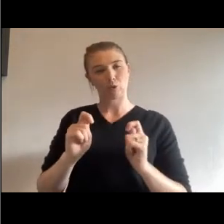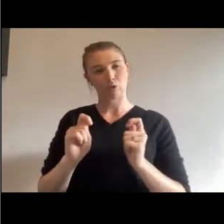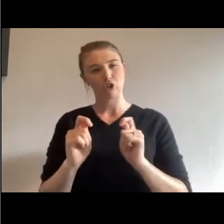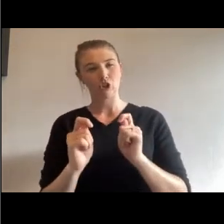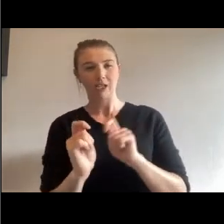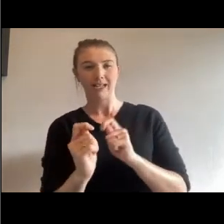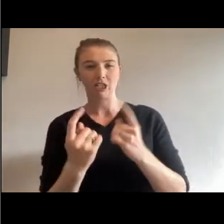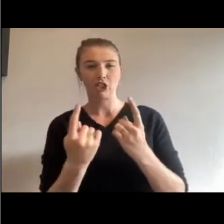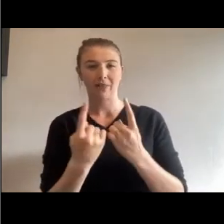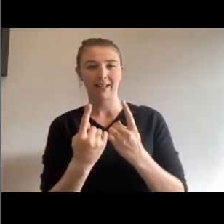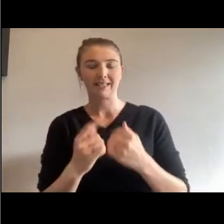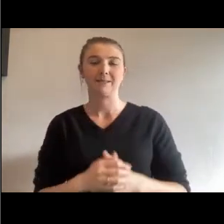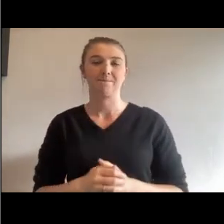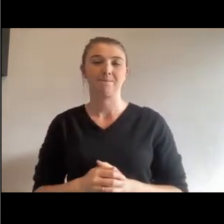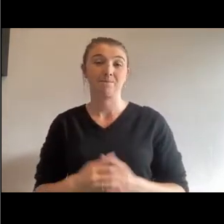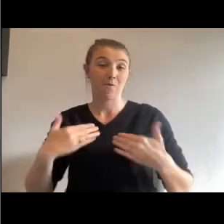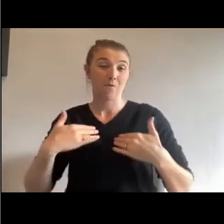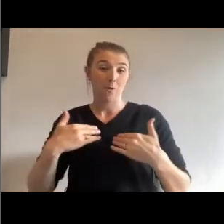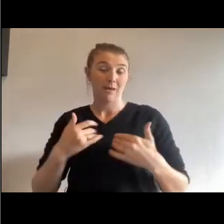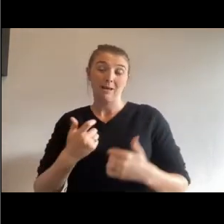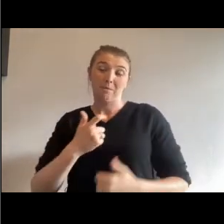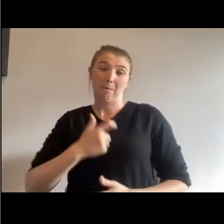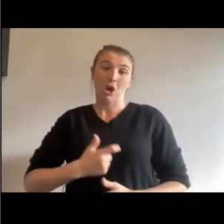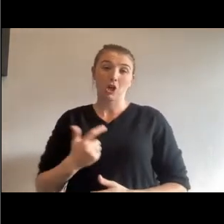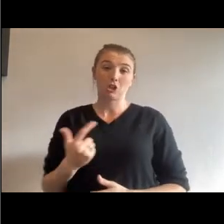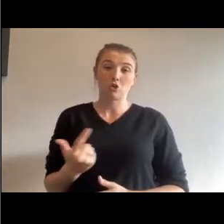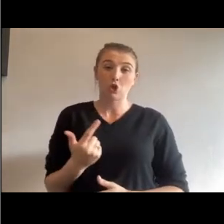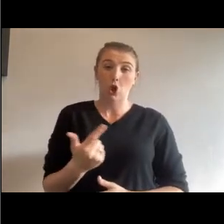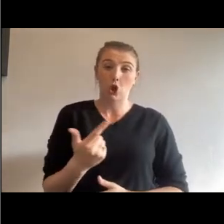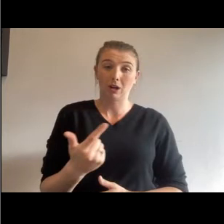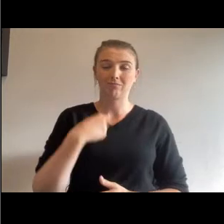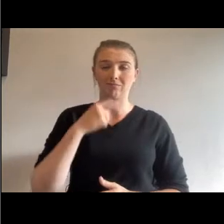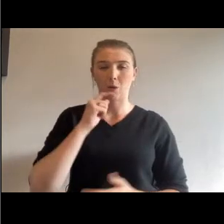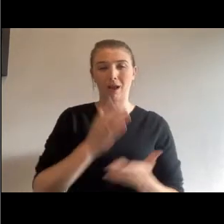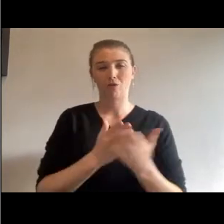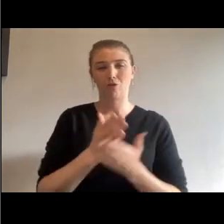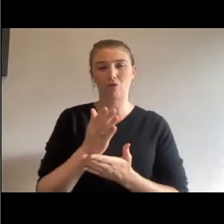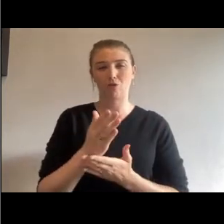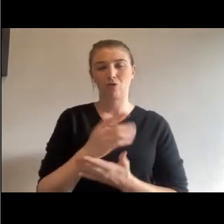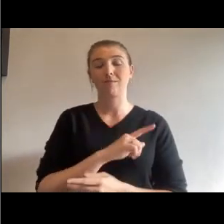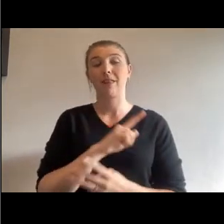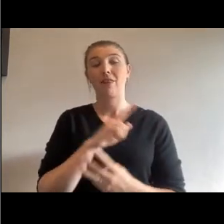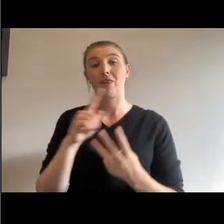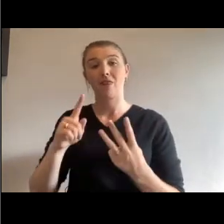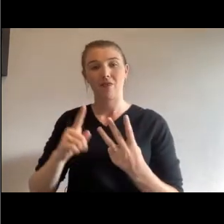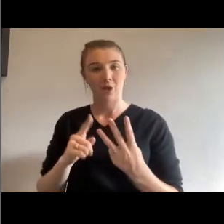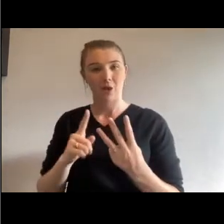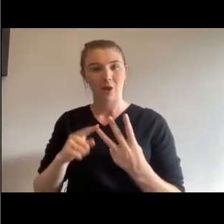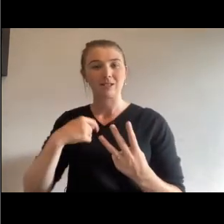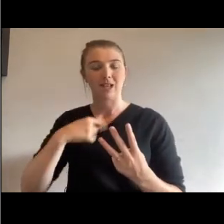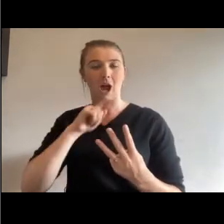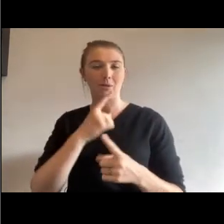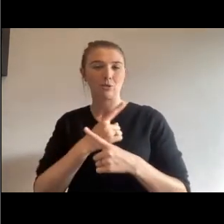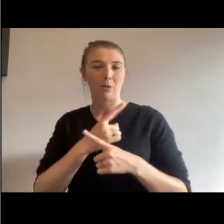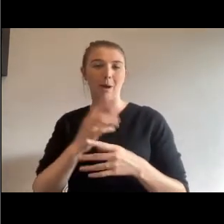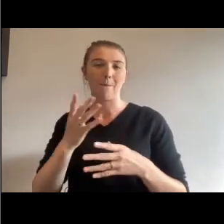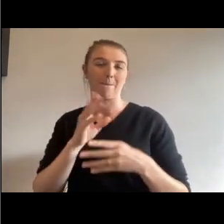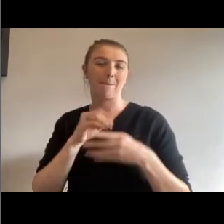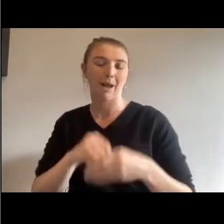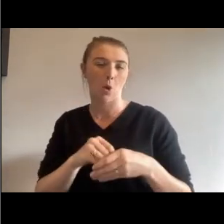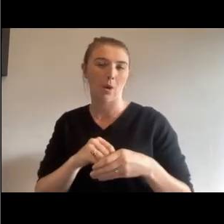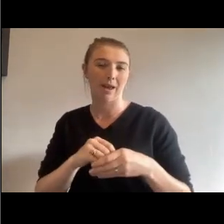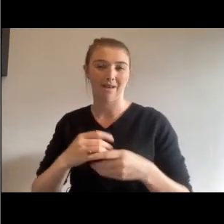is my personal journey that I'll talk through. And the third thing about my personal journey about belonging is actually